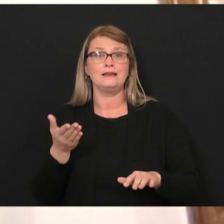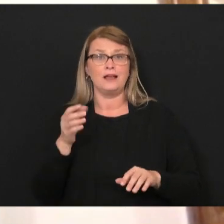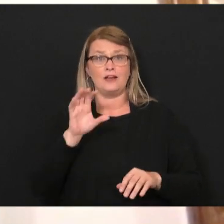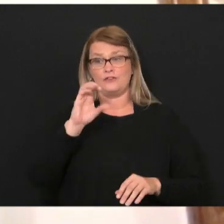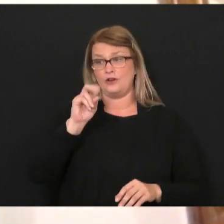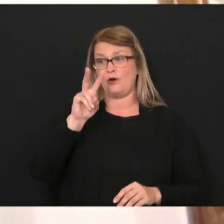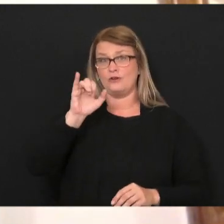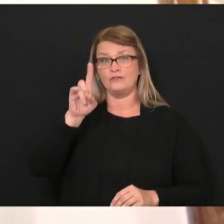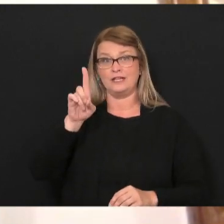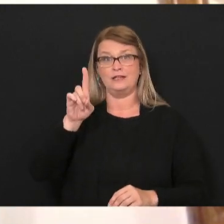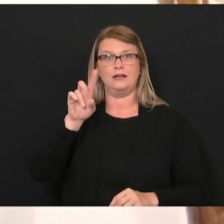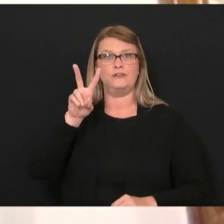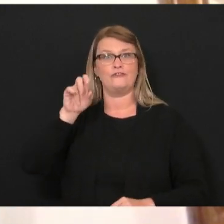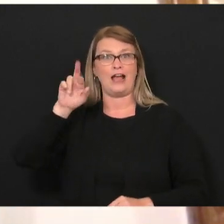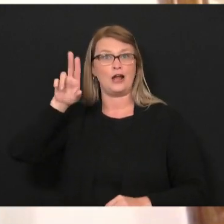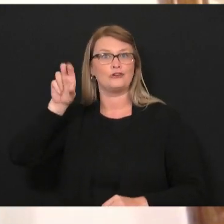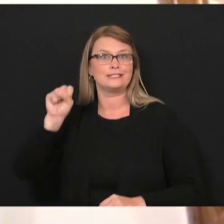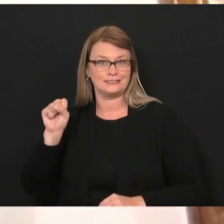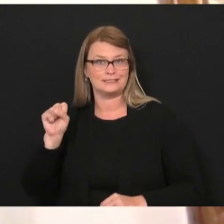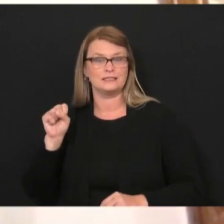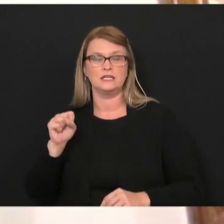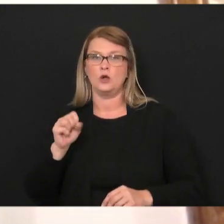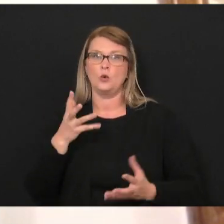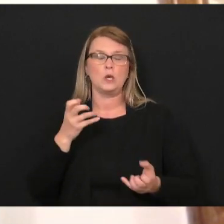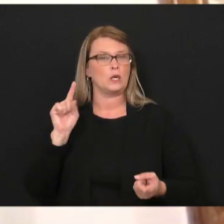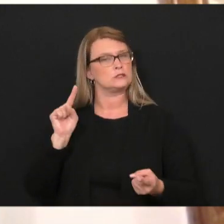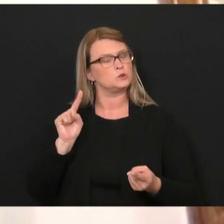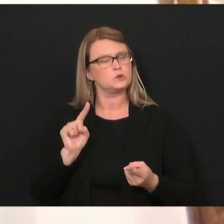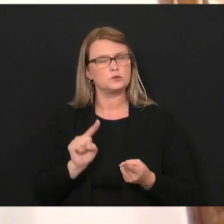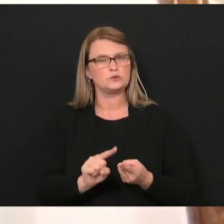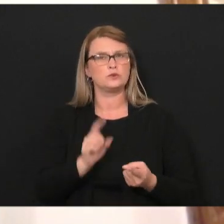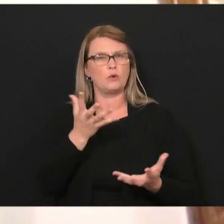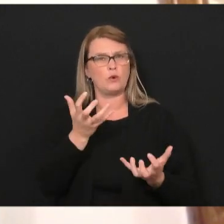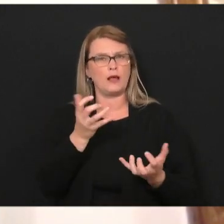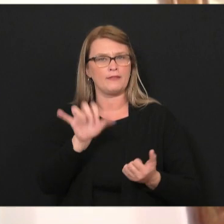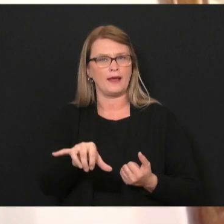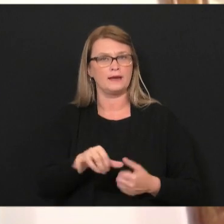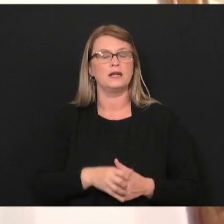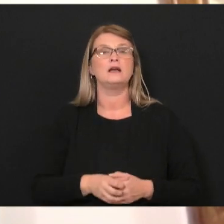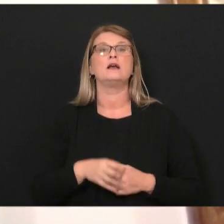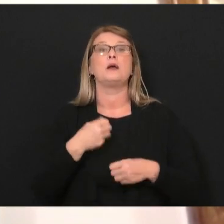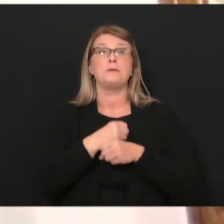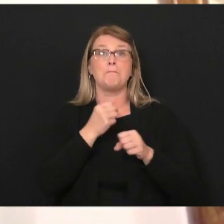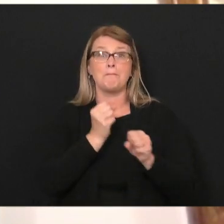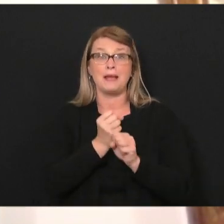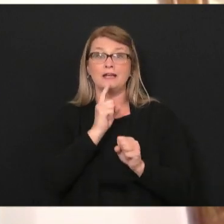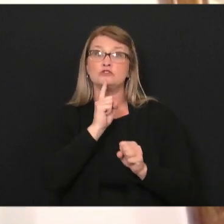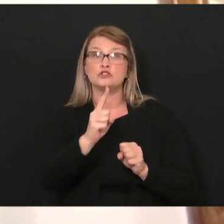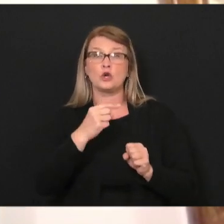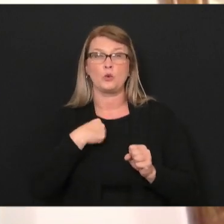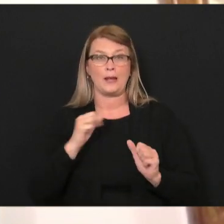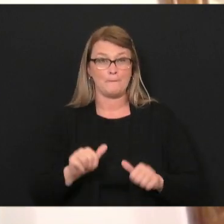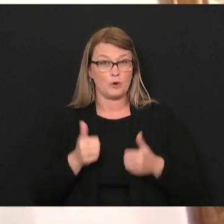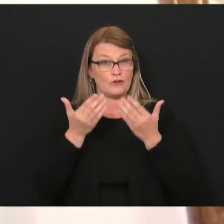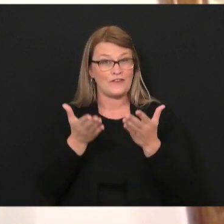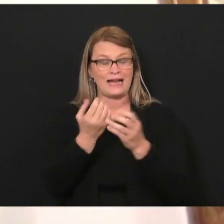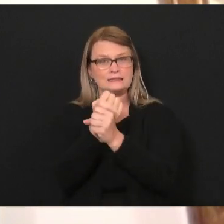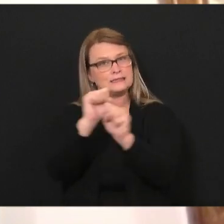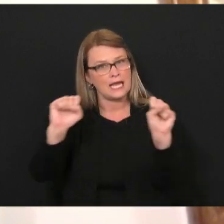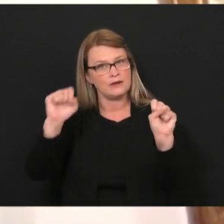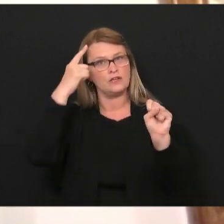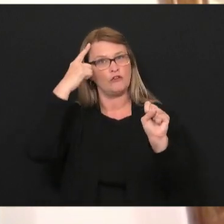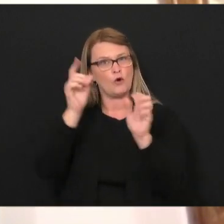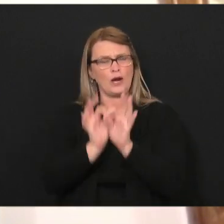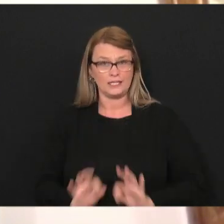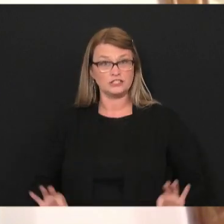virus infection to an absolute minimum, but also to make sure that we are providing safety for our essential workers,